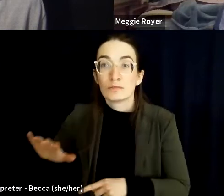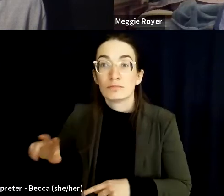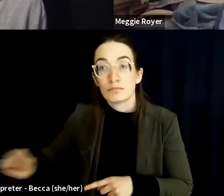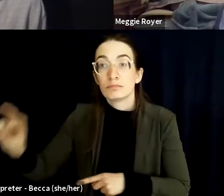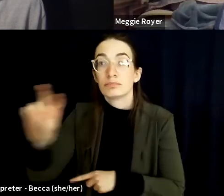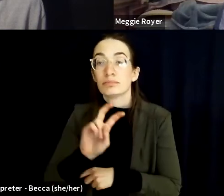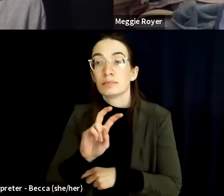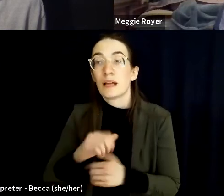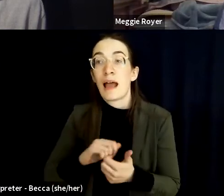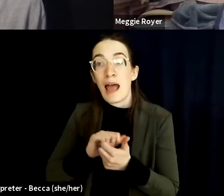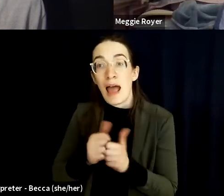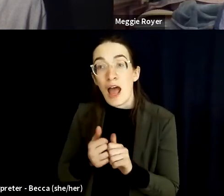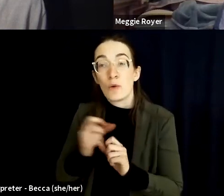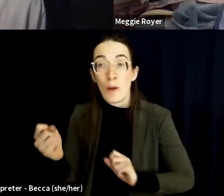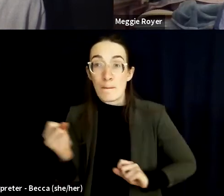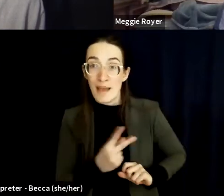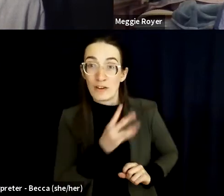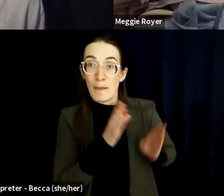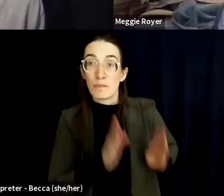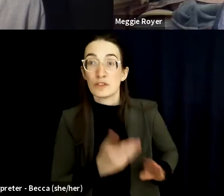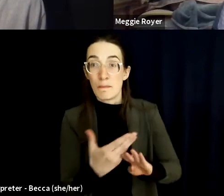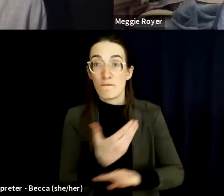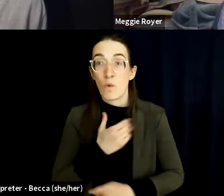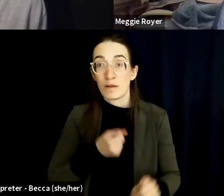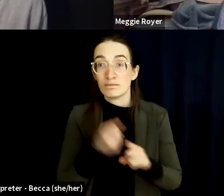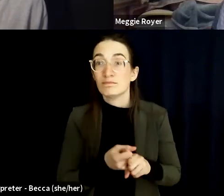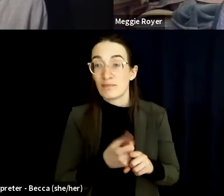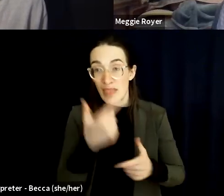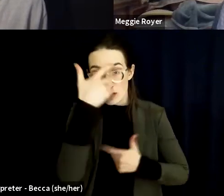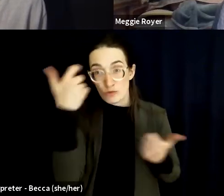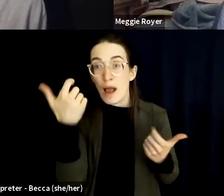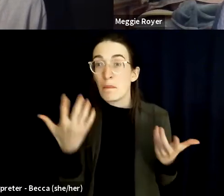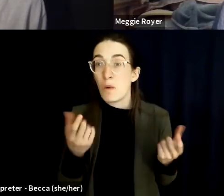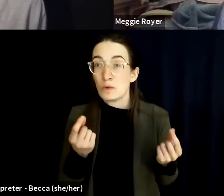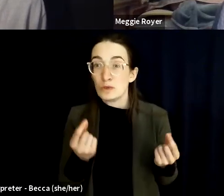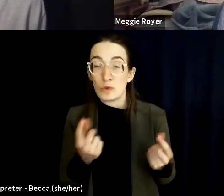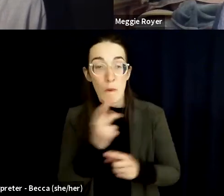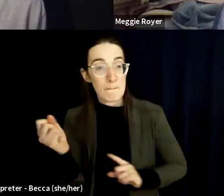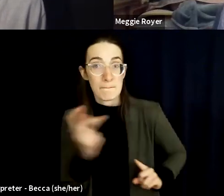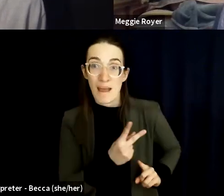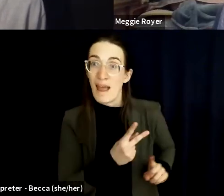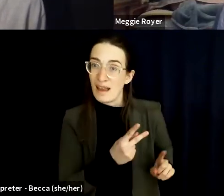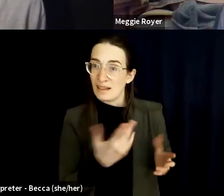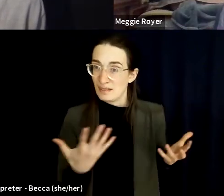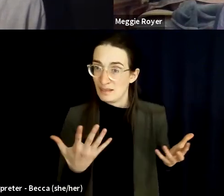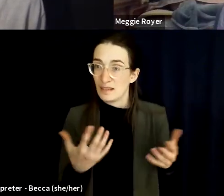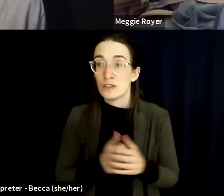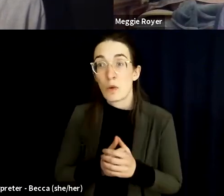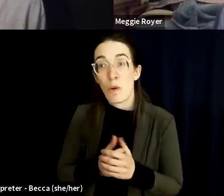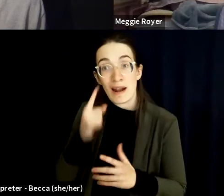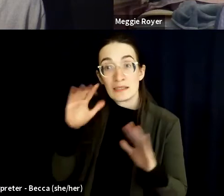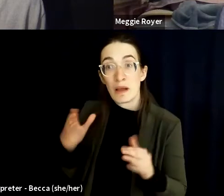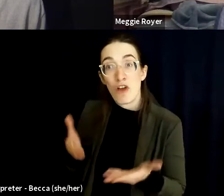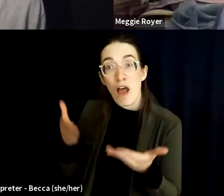get back to the person that I was before my trauma? And I kind of expected her to offer